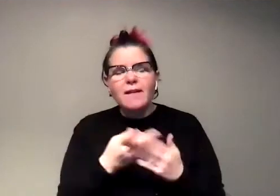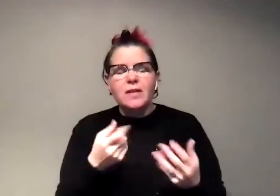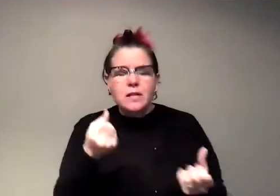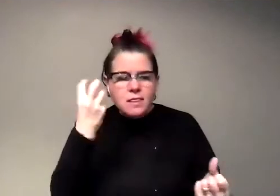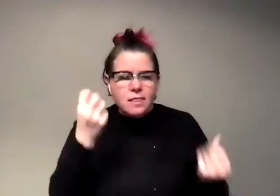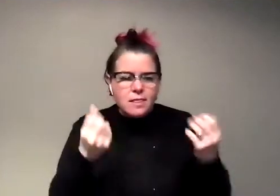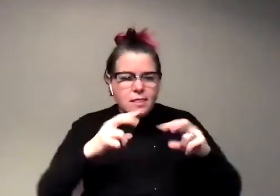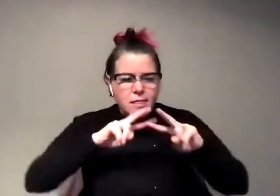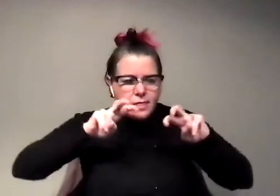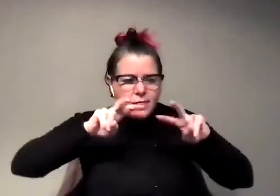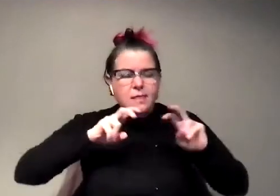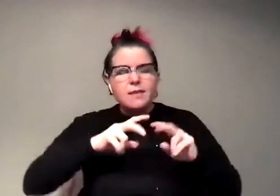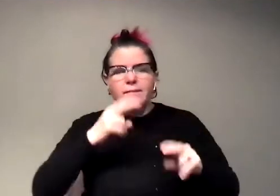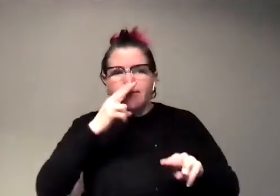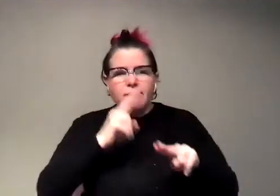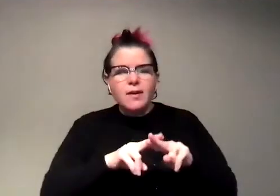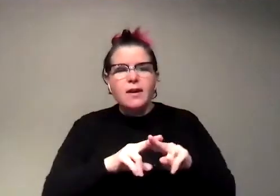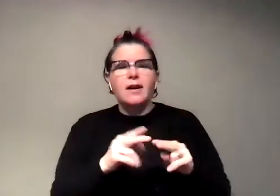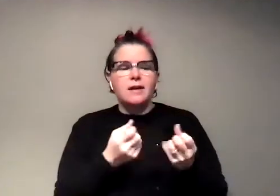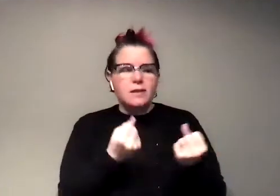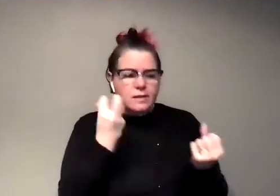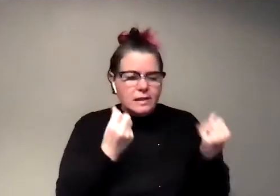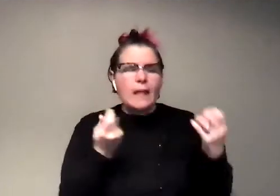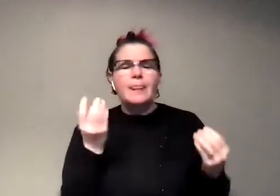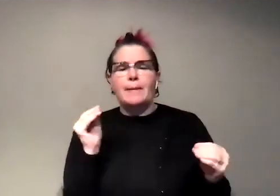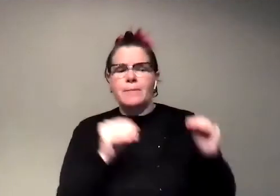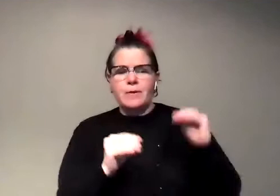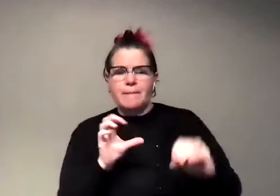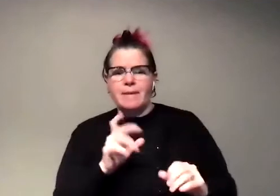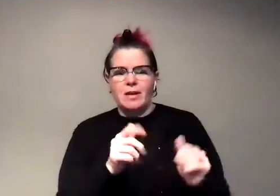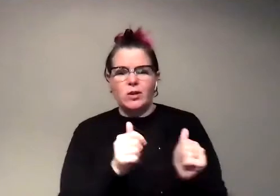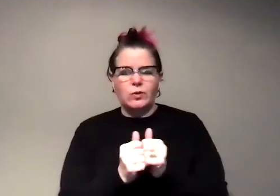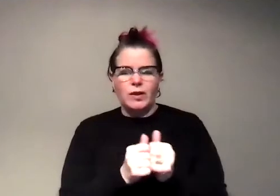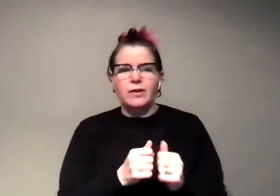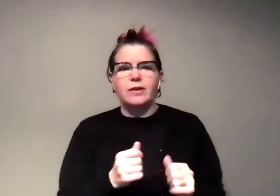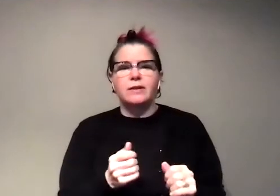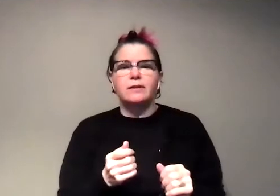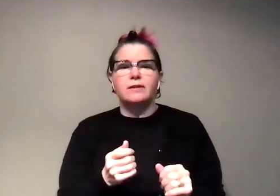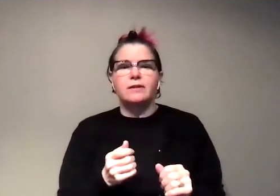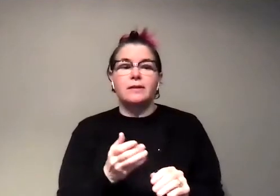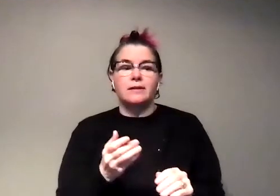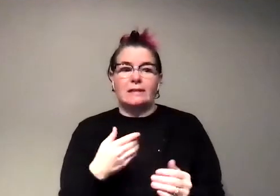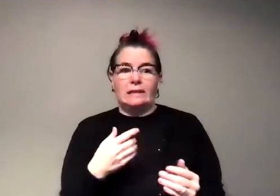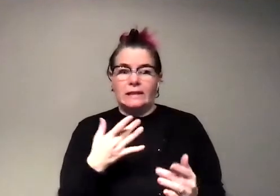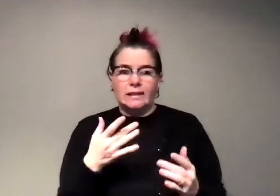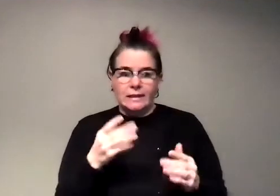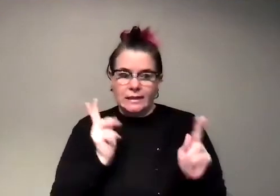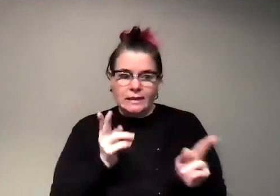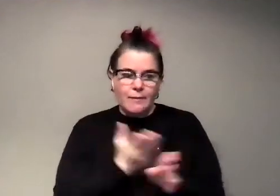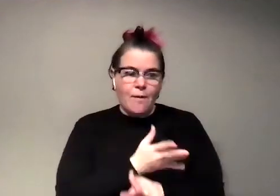was fun, try to put it back together, but before my mom got home, like that kind of stuff.